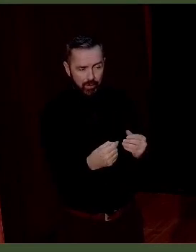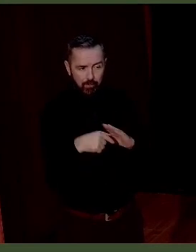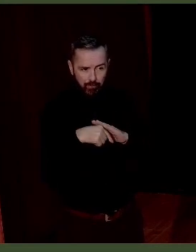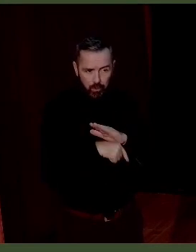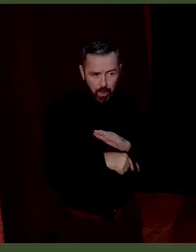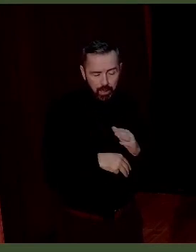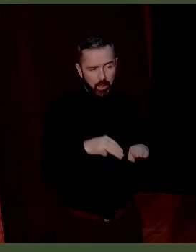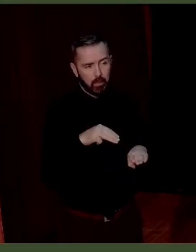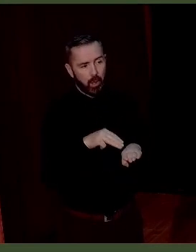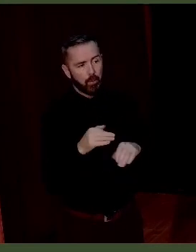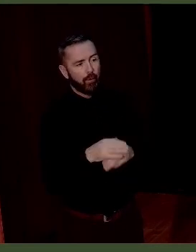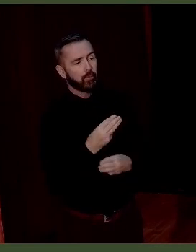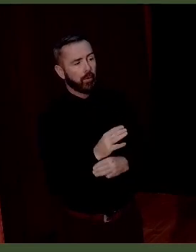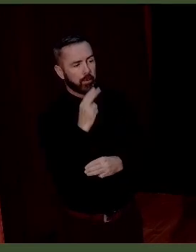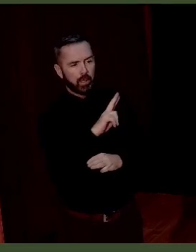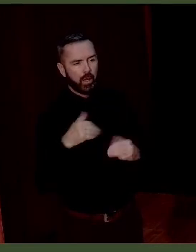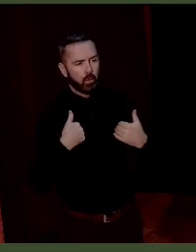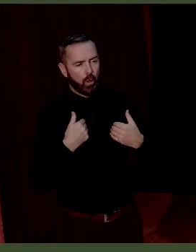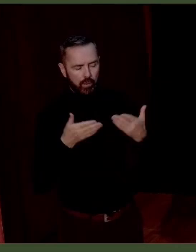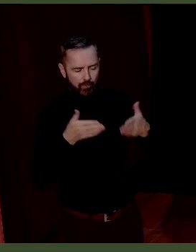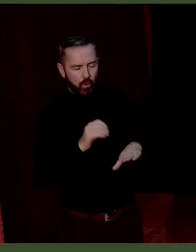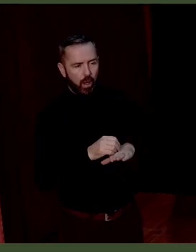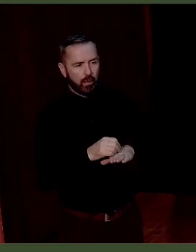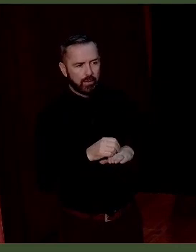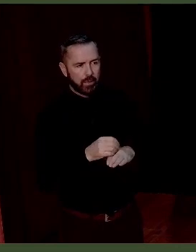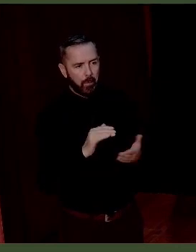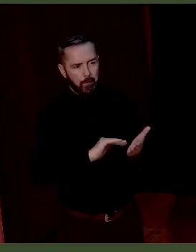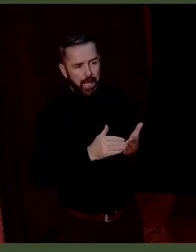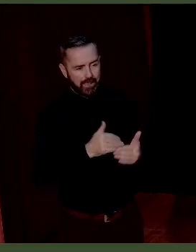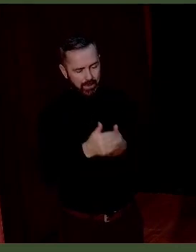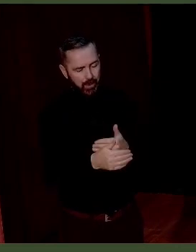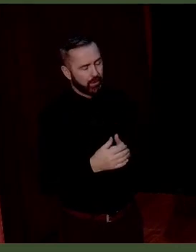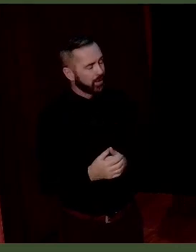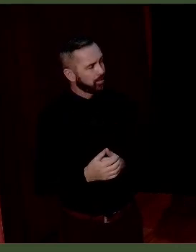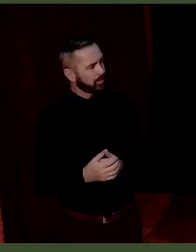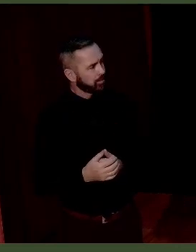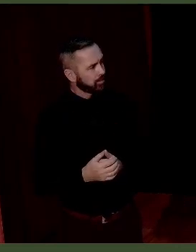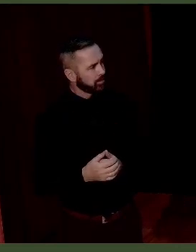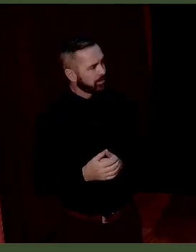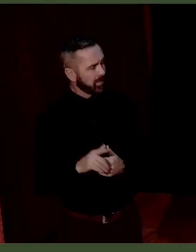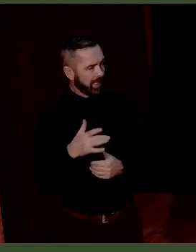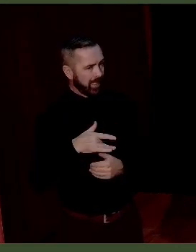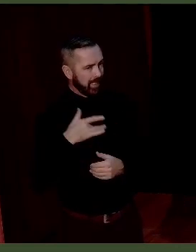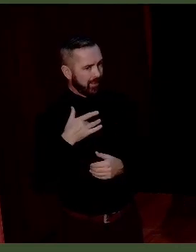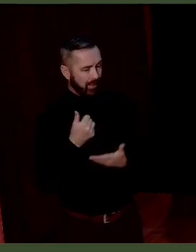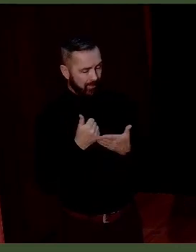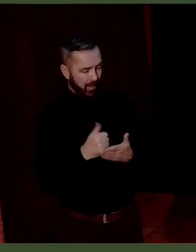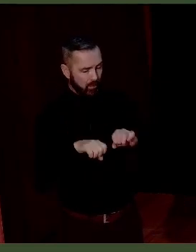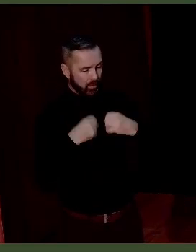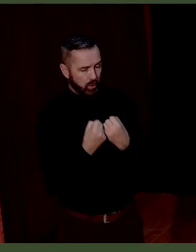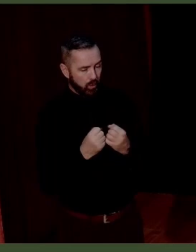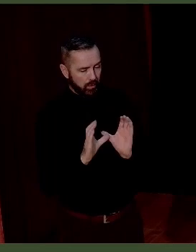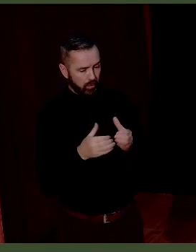poverty, but shouldn't get too worried about the interim maintenance period. And he felt the voluntary social bodies could